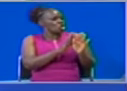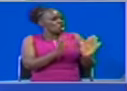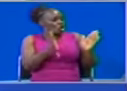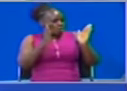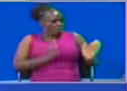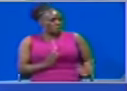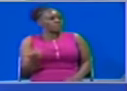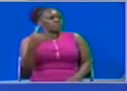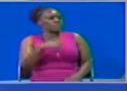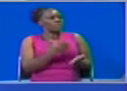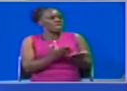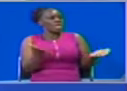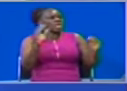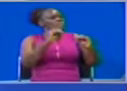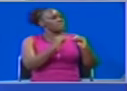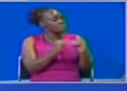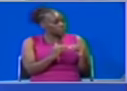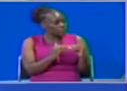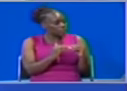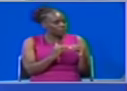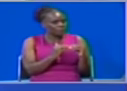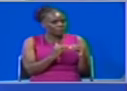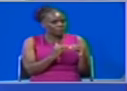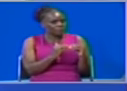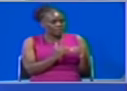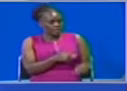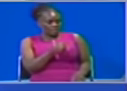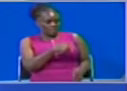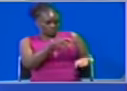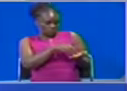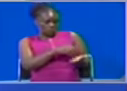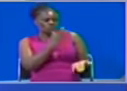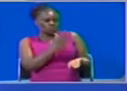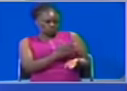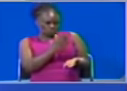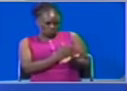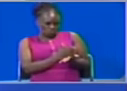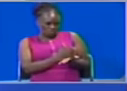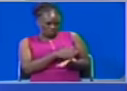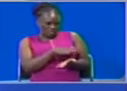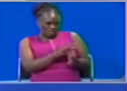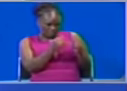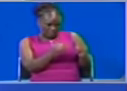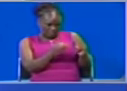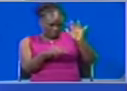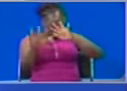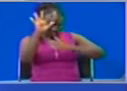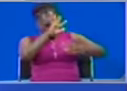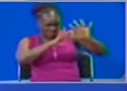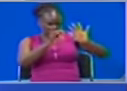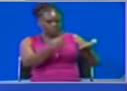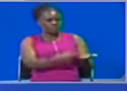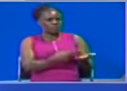appeared at any of those meetings. So that case, really, it was an effort to frustrate those